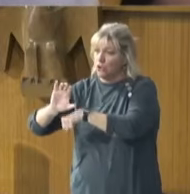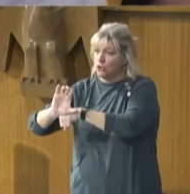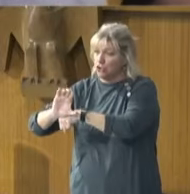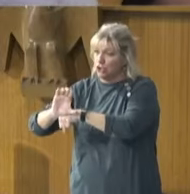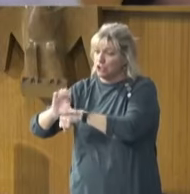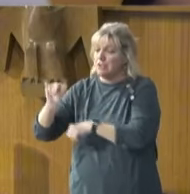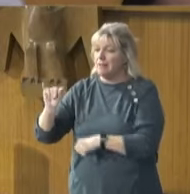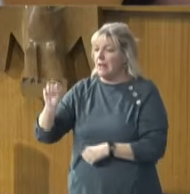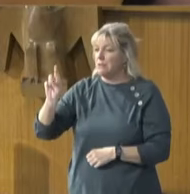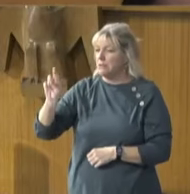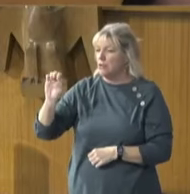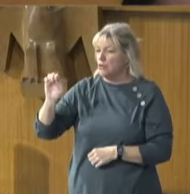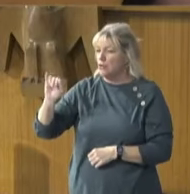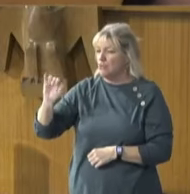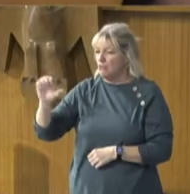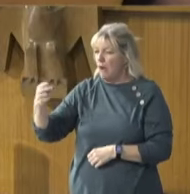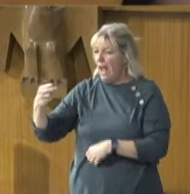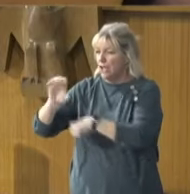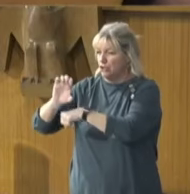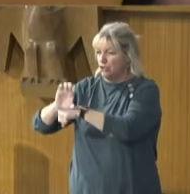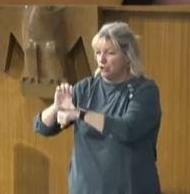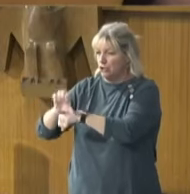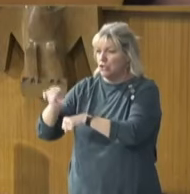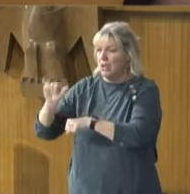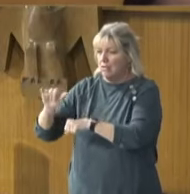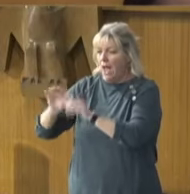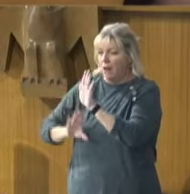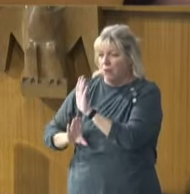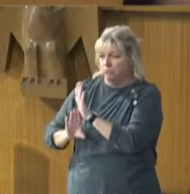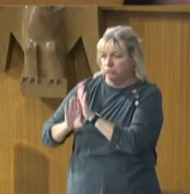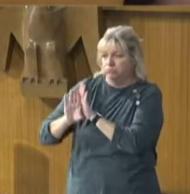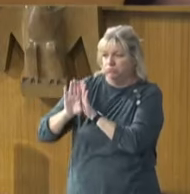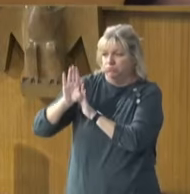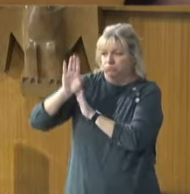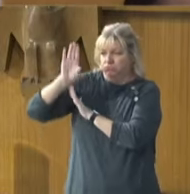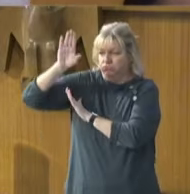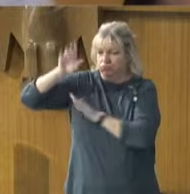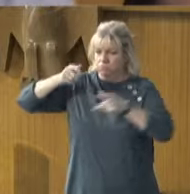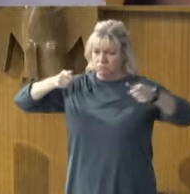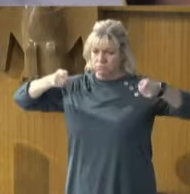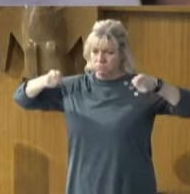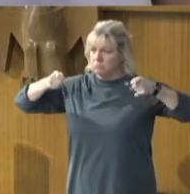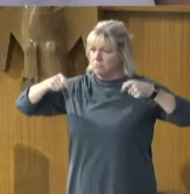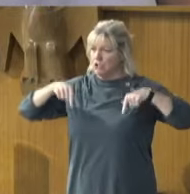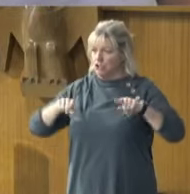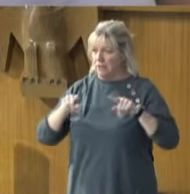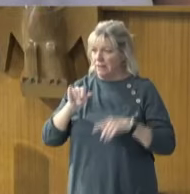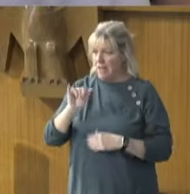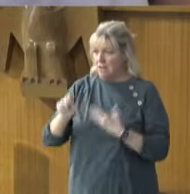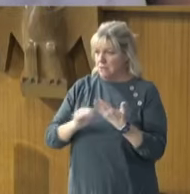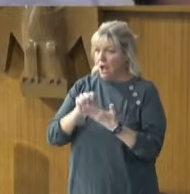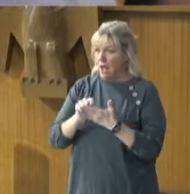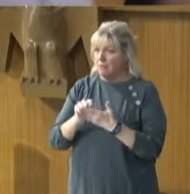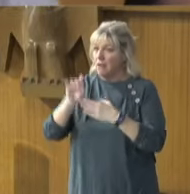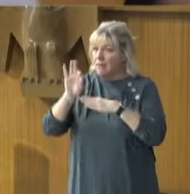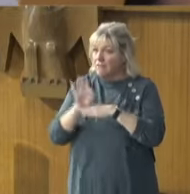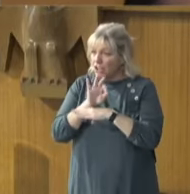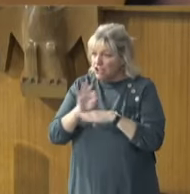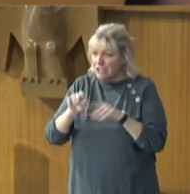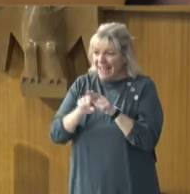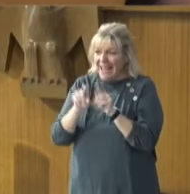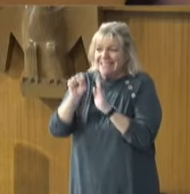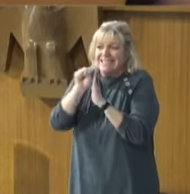the Reich church, came to prominence, and the goal of the German Evangelical Church was to function as a state